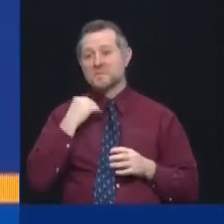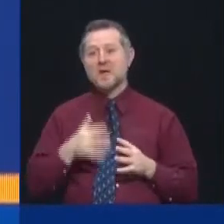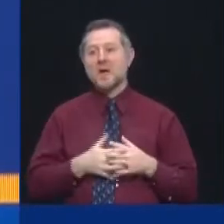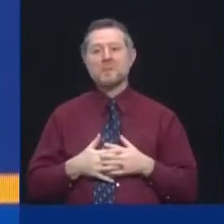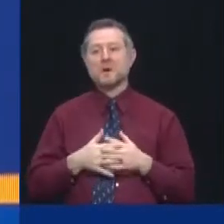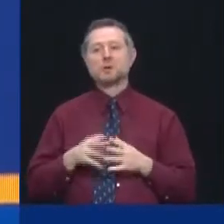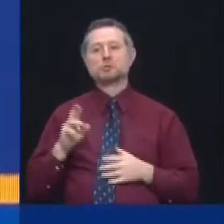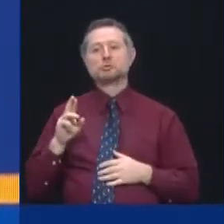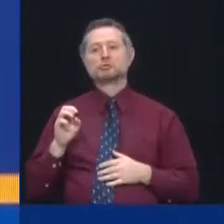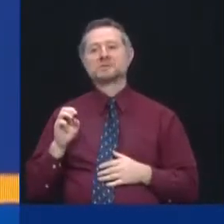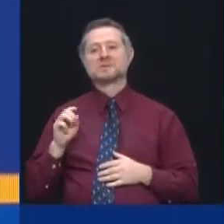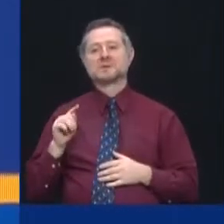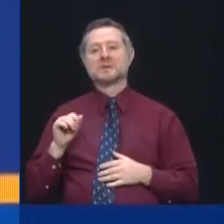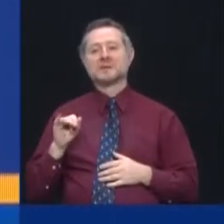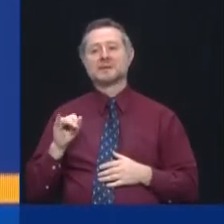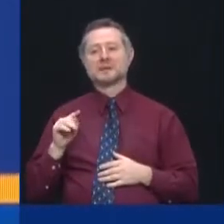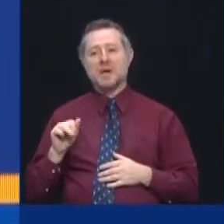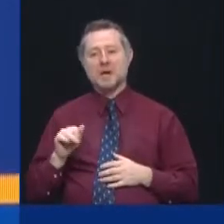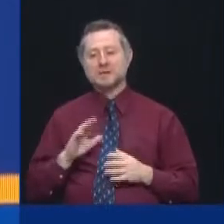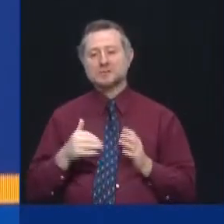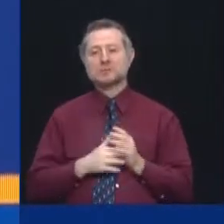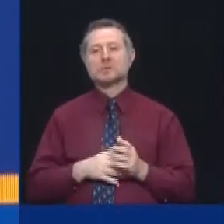that is doing that.